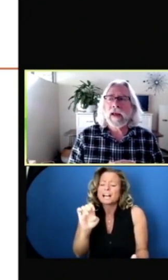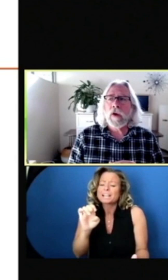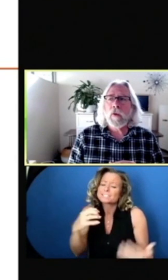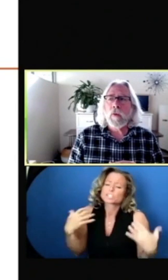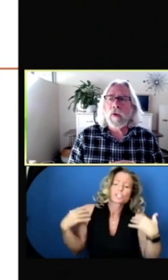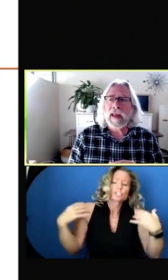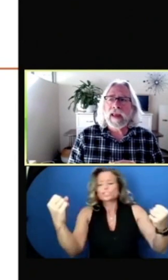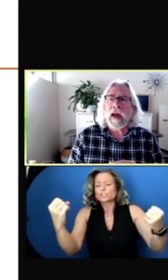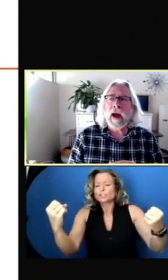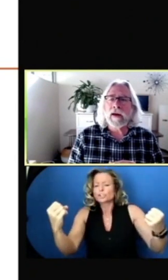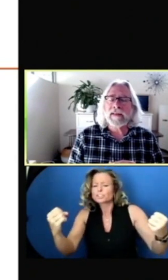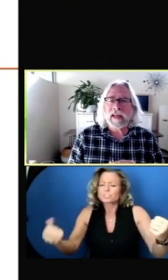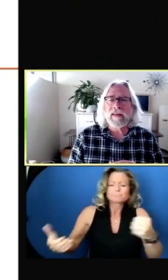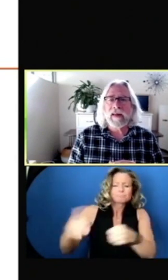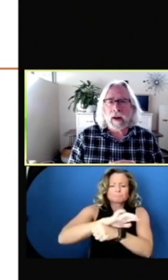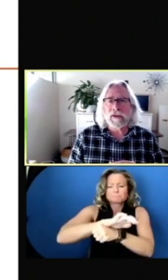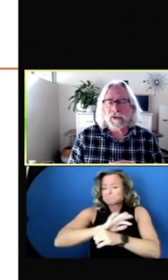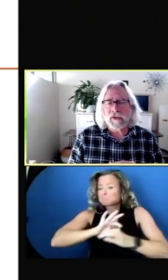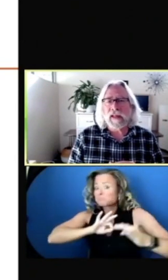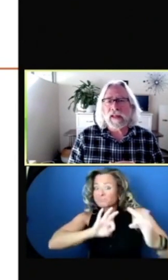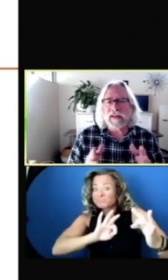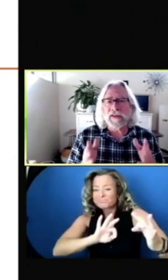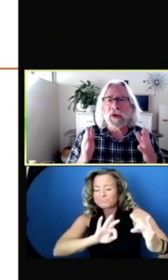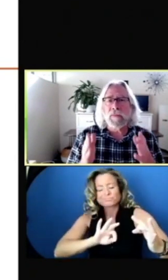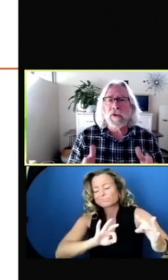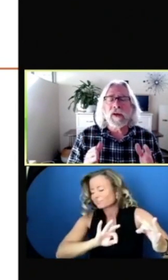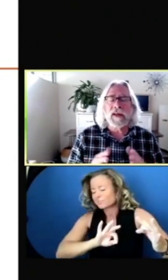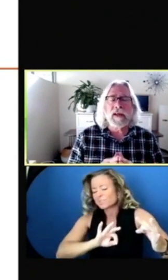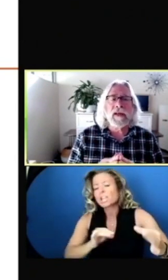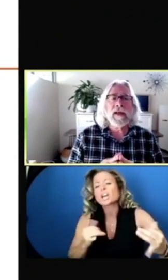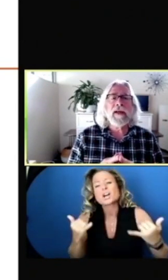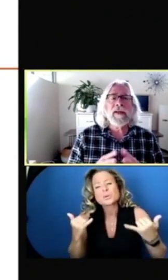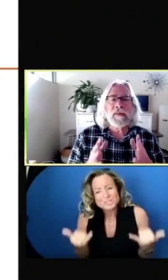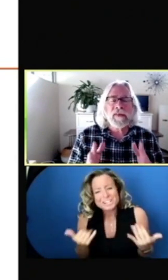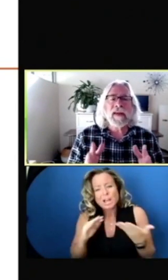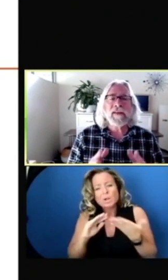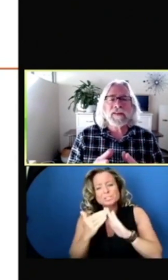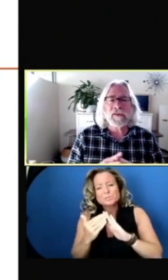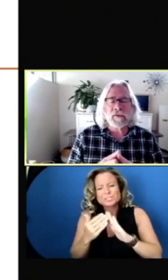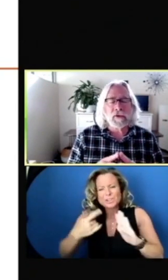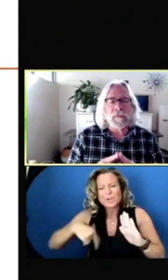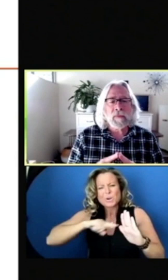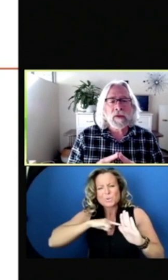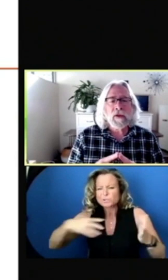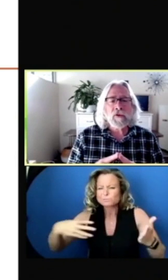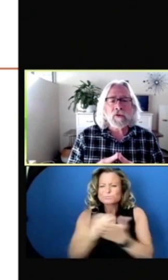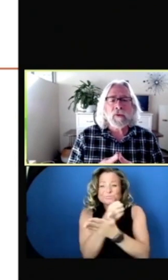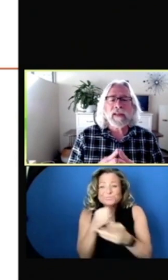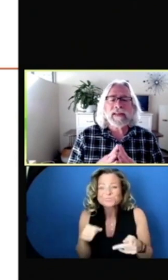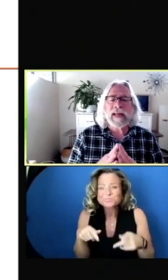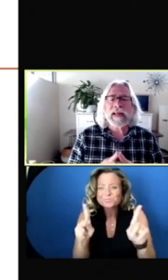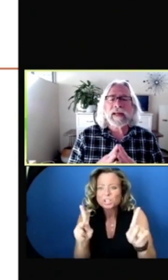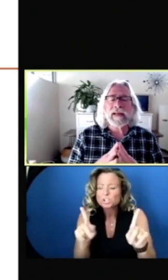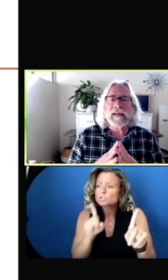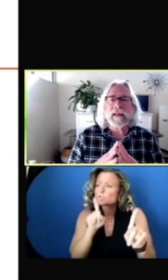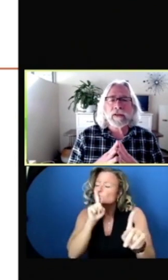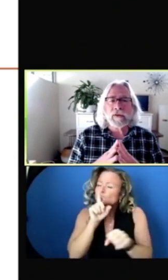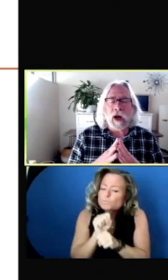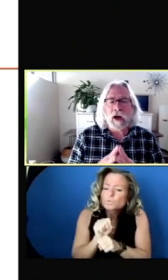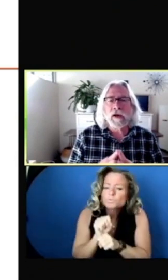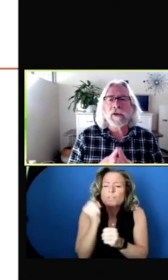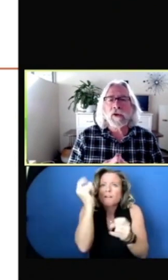say, we are taking the opportunity as a community to think this through, to really take